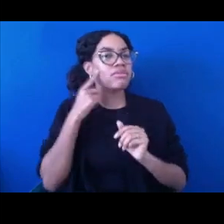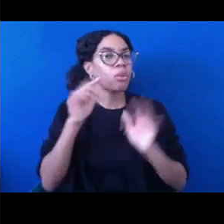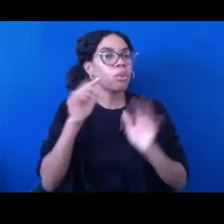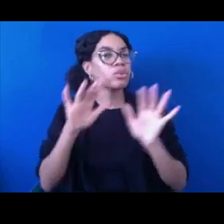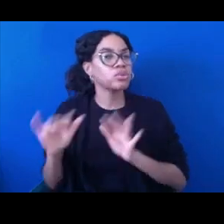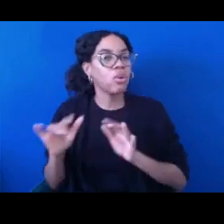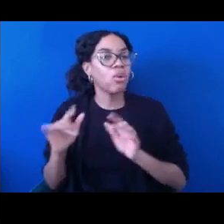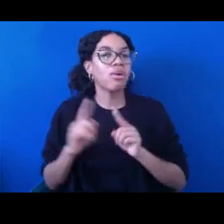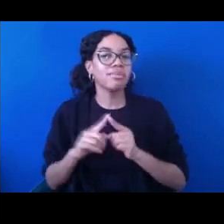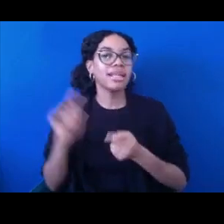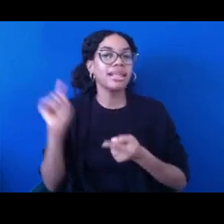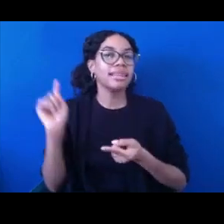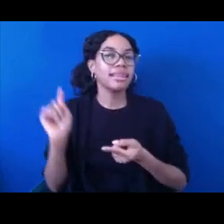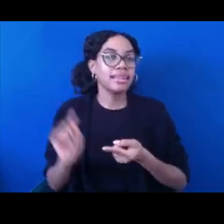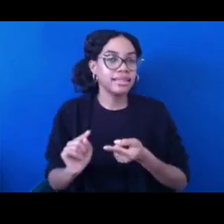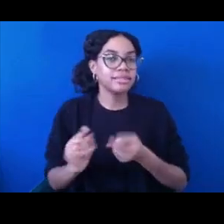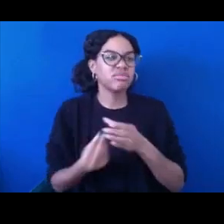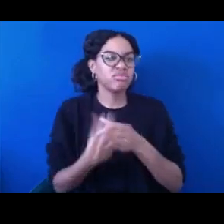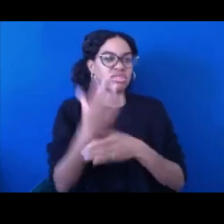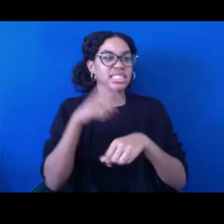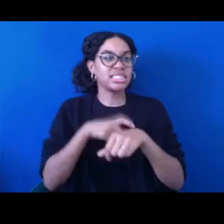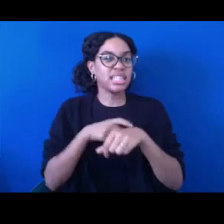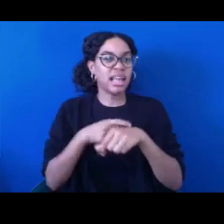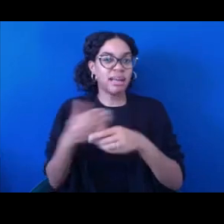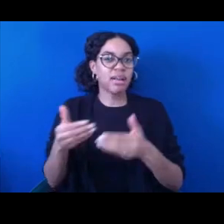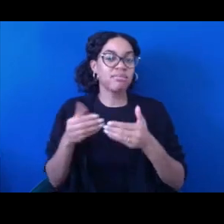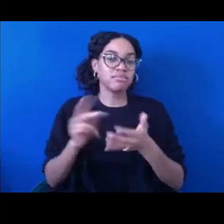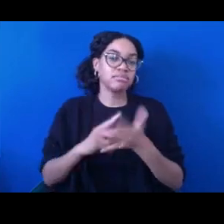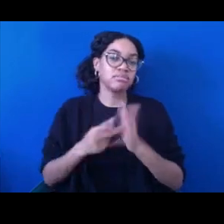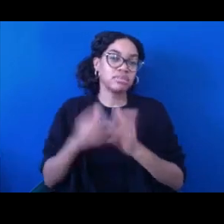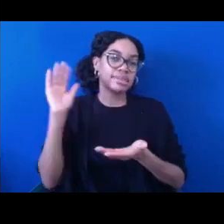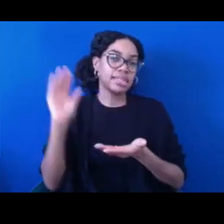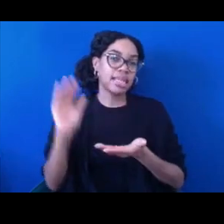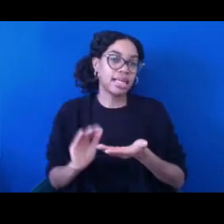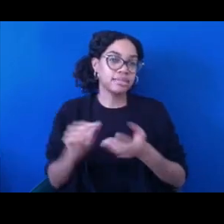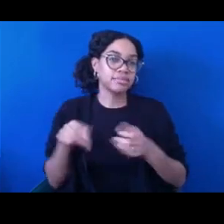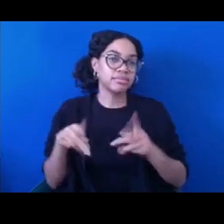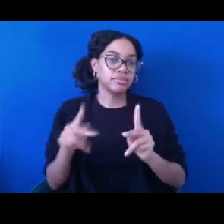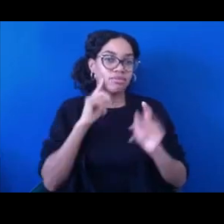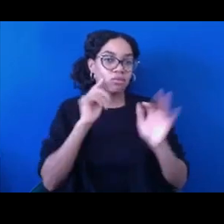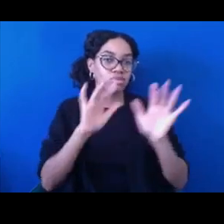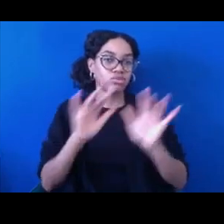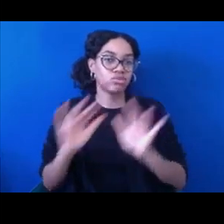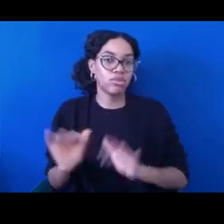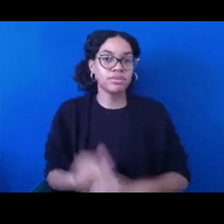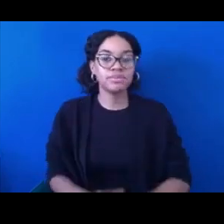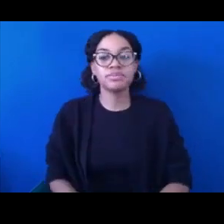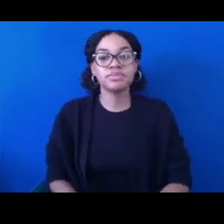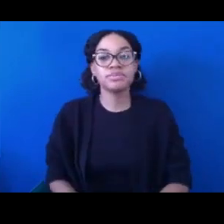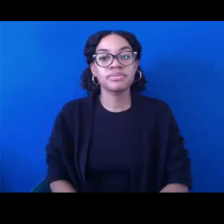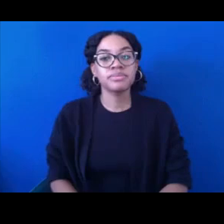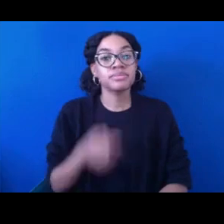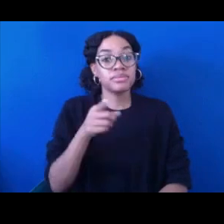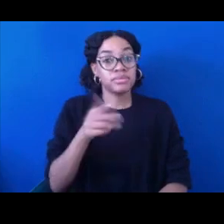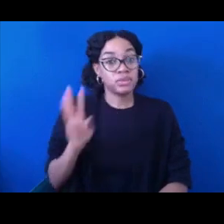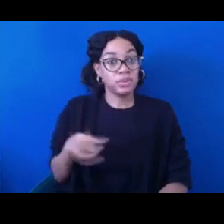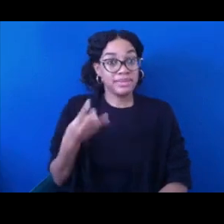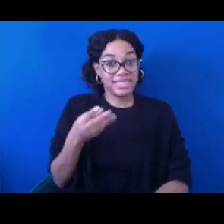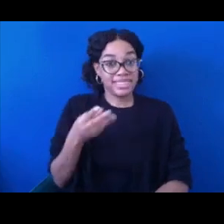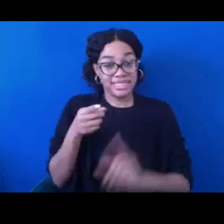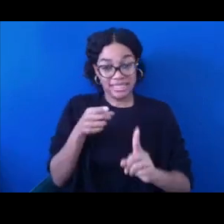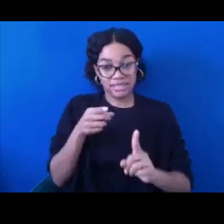spring. This is taking a look at all snowfall events in Wilmington specifically over a 150-year time span